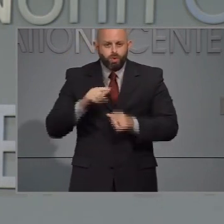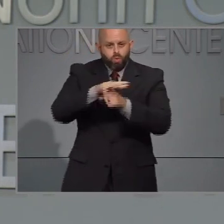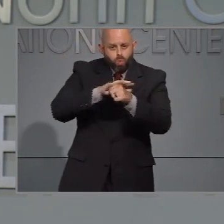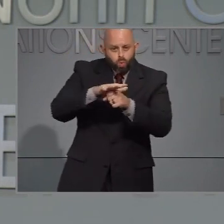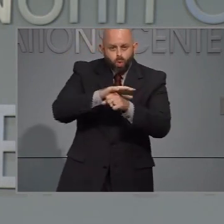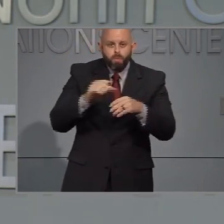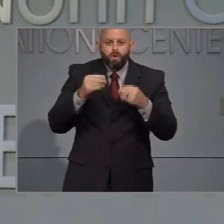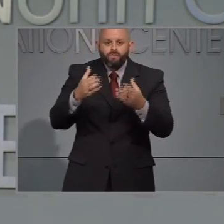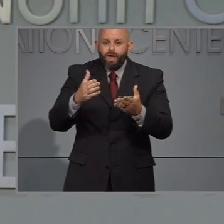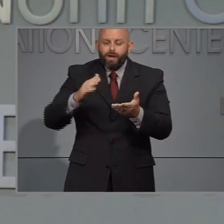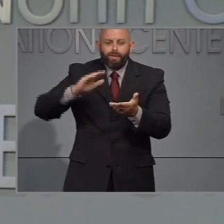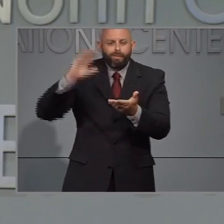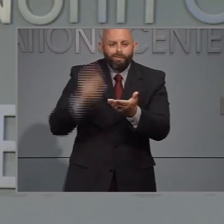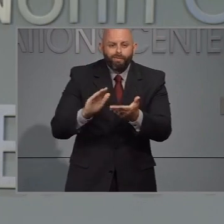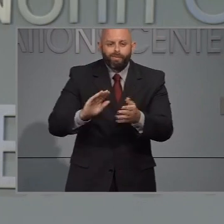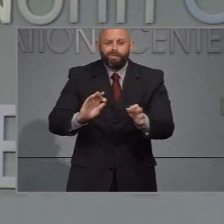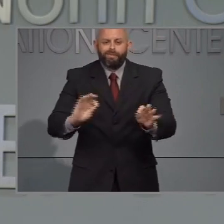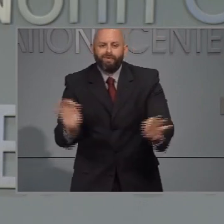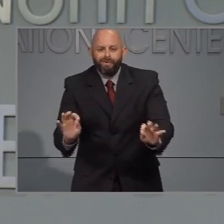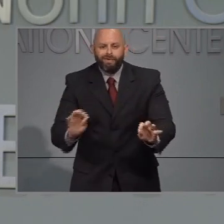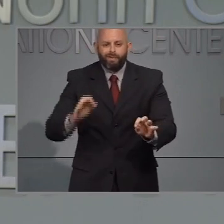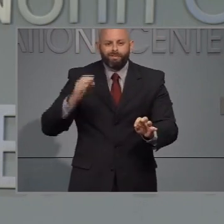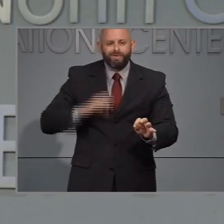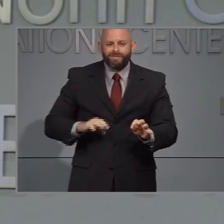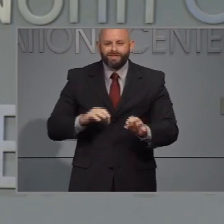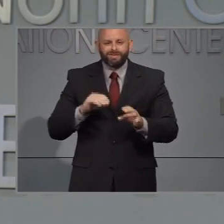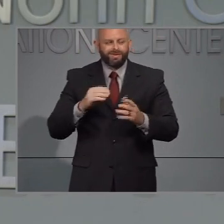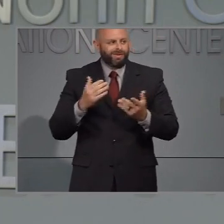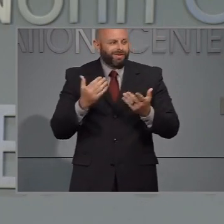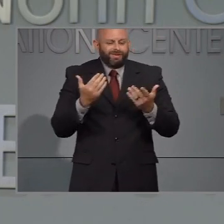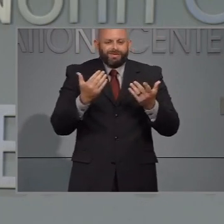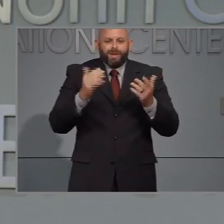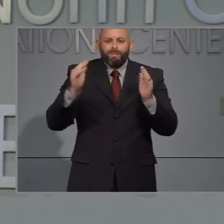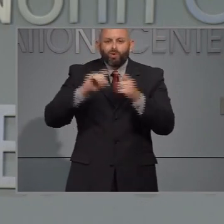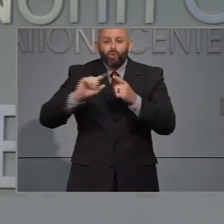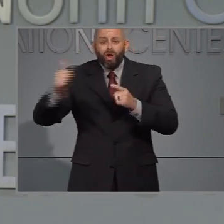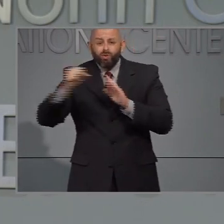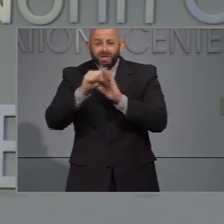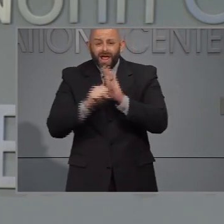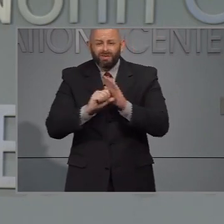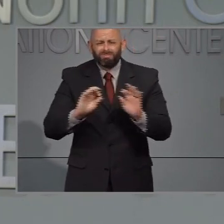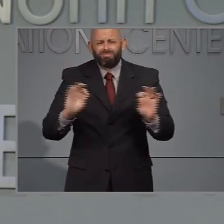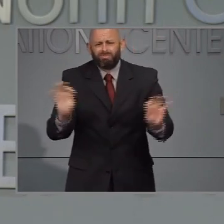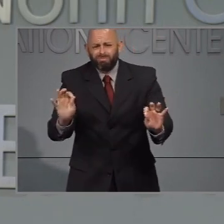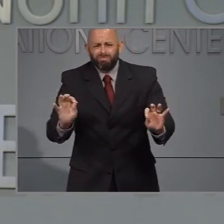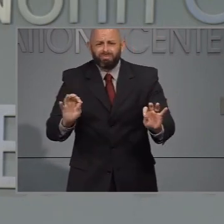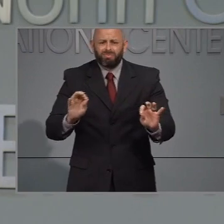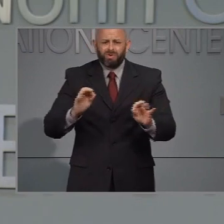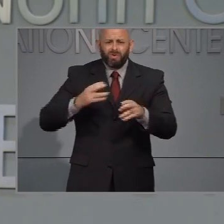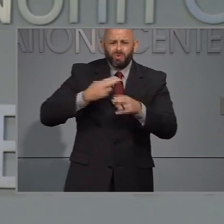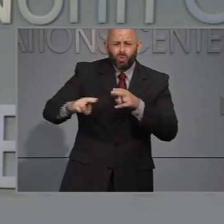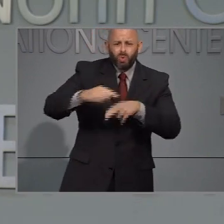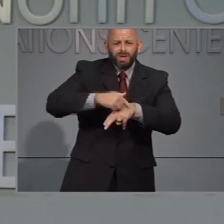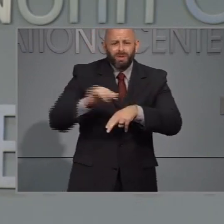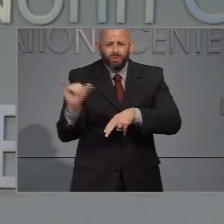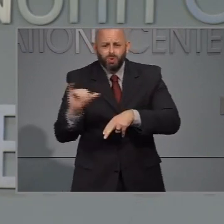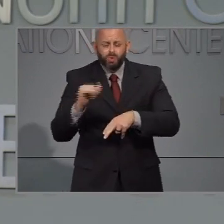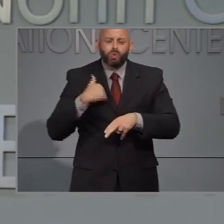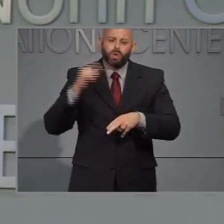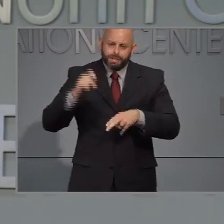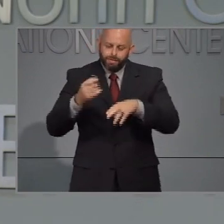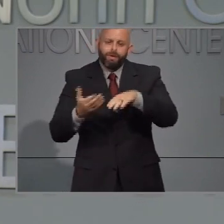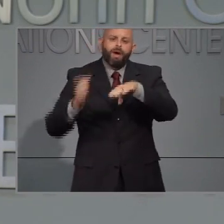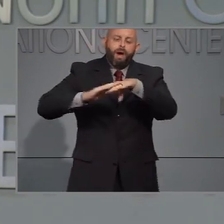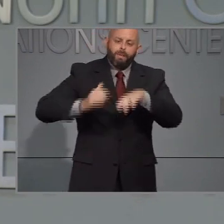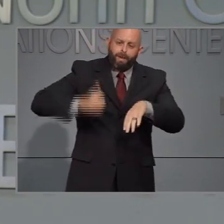smallest benefits in the country for the shortest period of time. So we need, number one, Congress